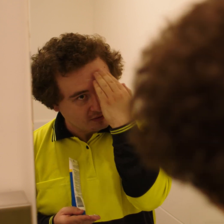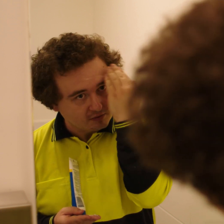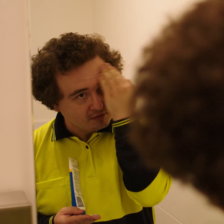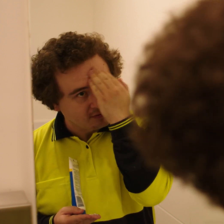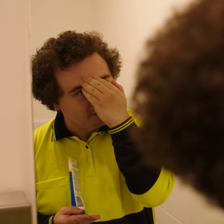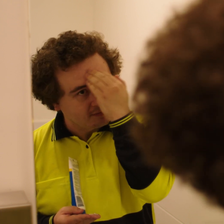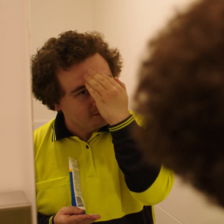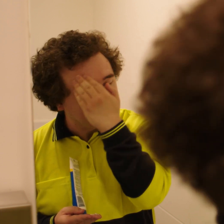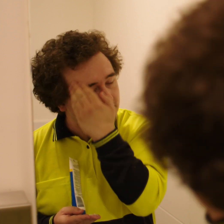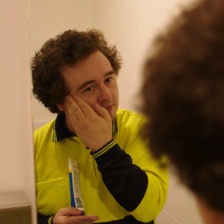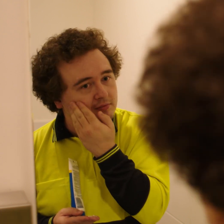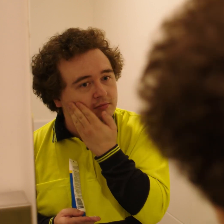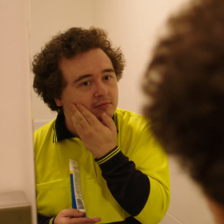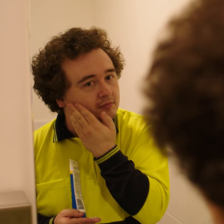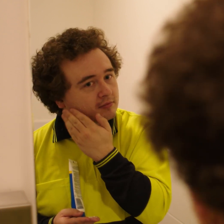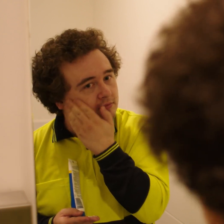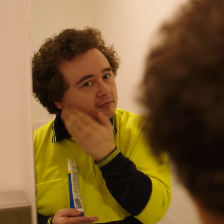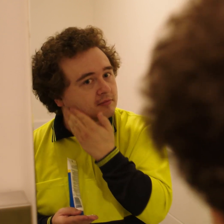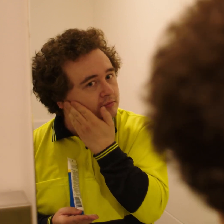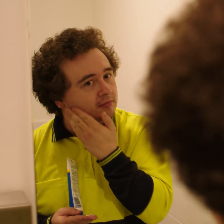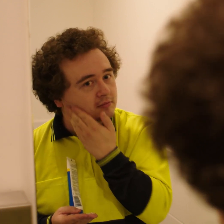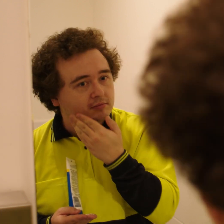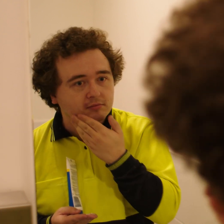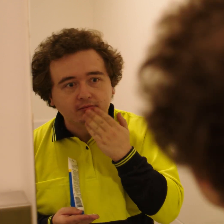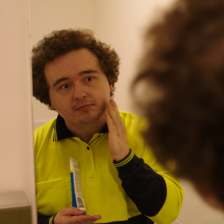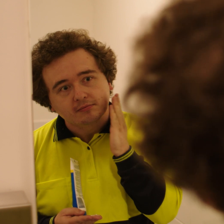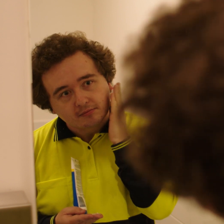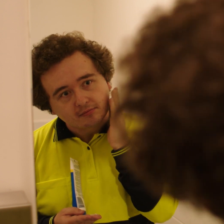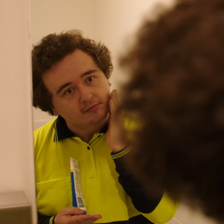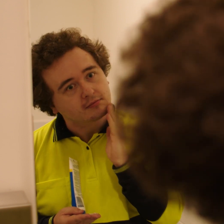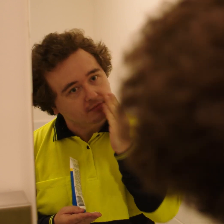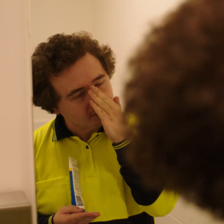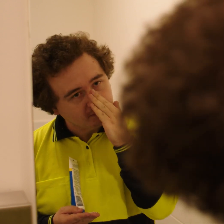face before putting on a hat and heading into the garden to water the plants.